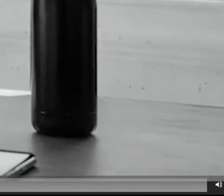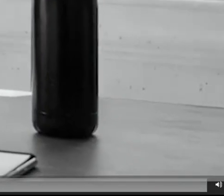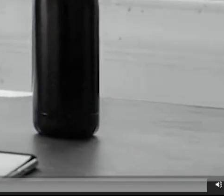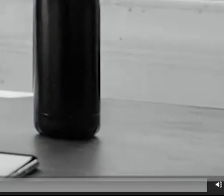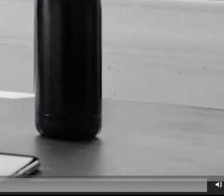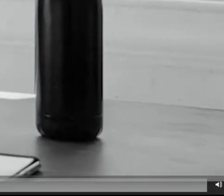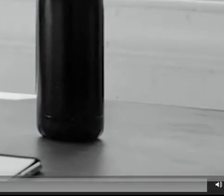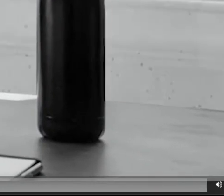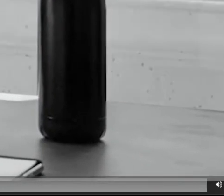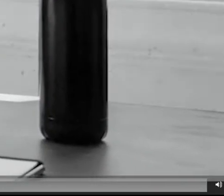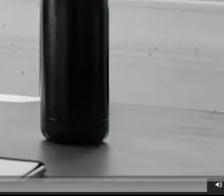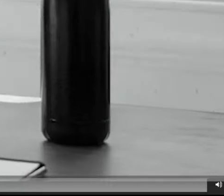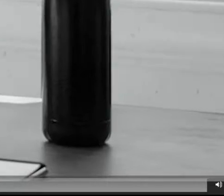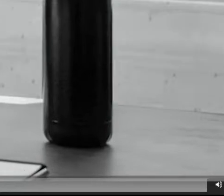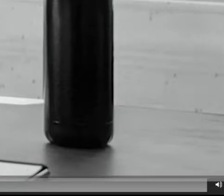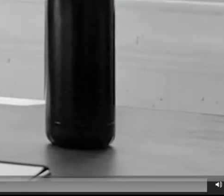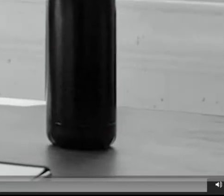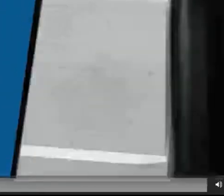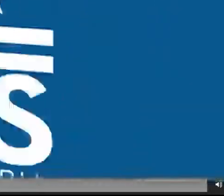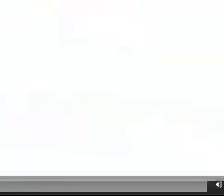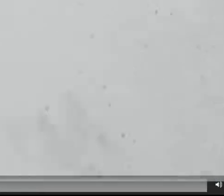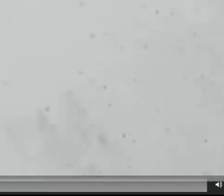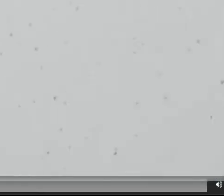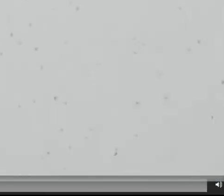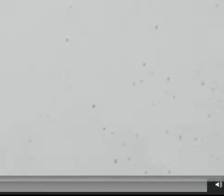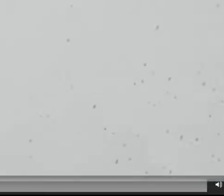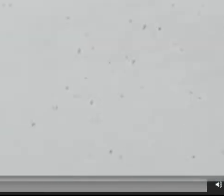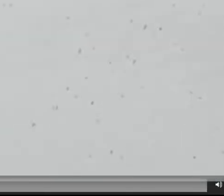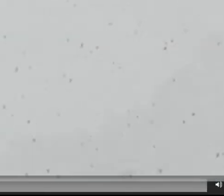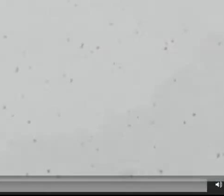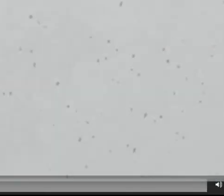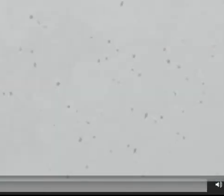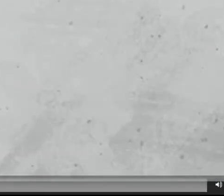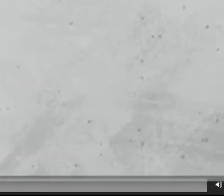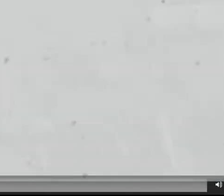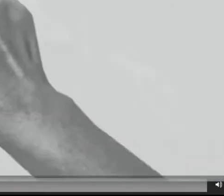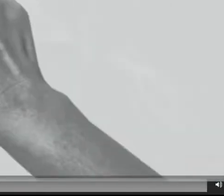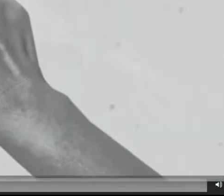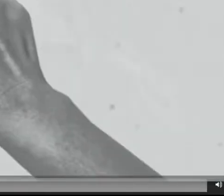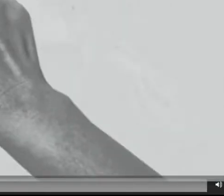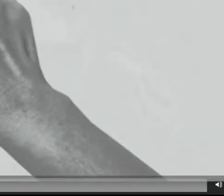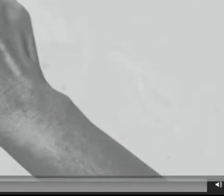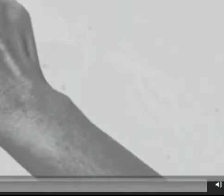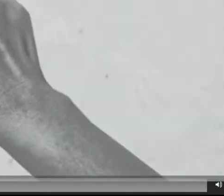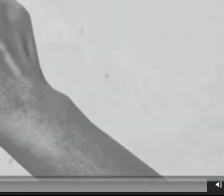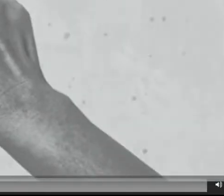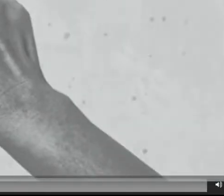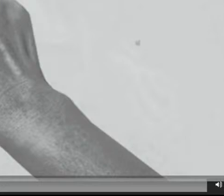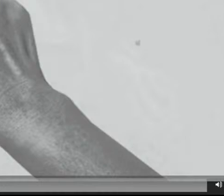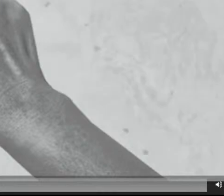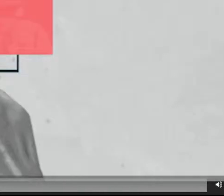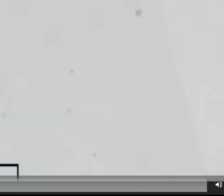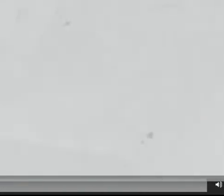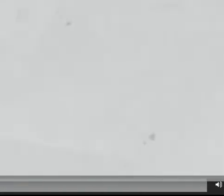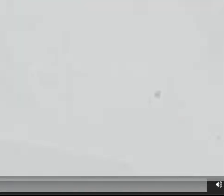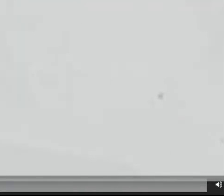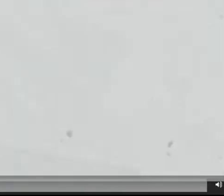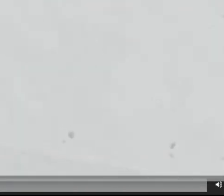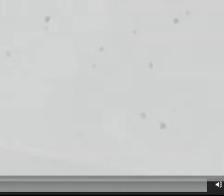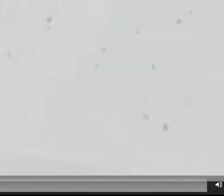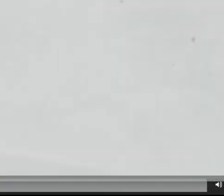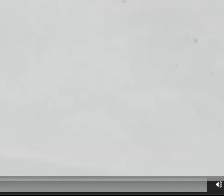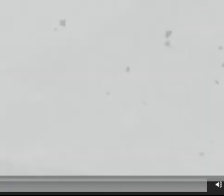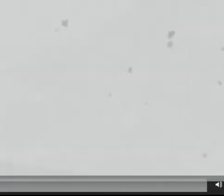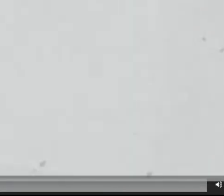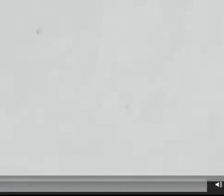you can only file your claim online at dcnetworks.org. Once you're there, just click on Register for an account, and we'll ask you a few questions